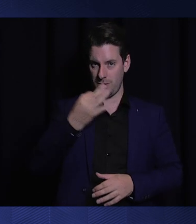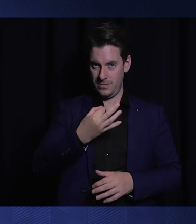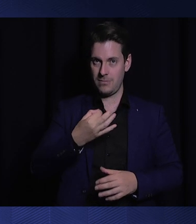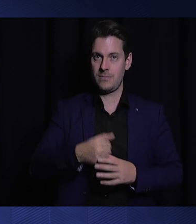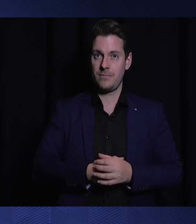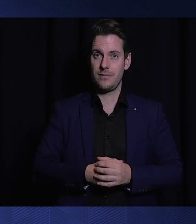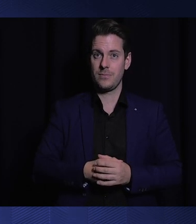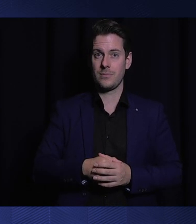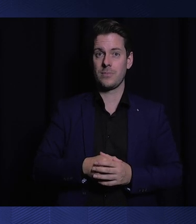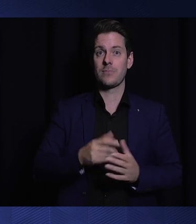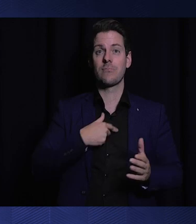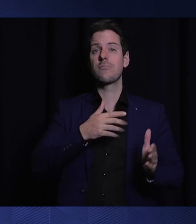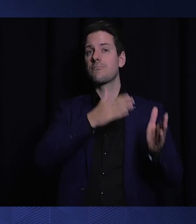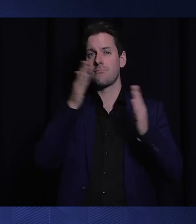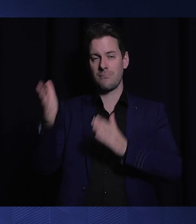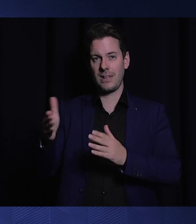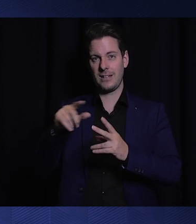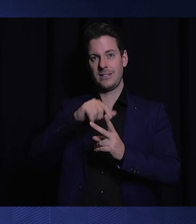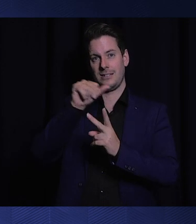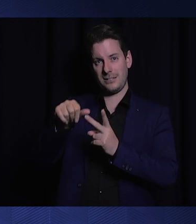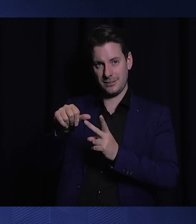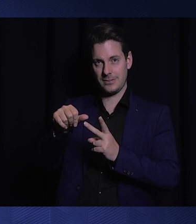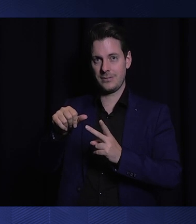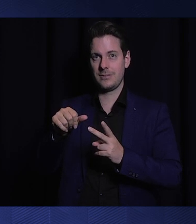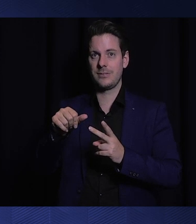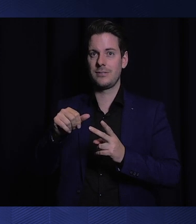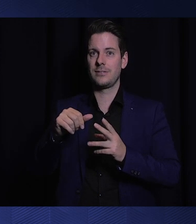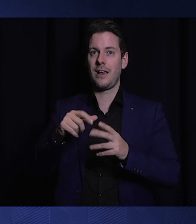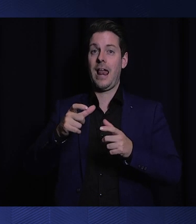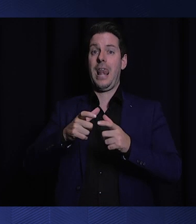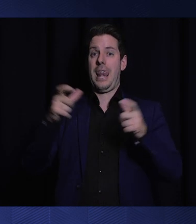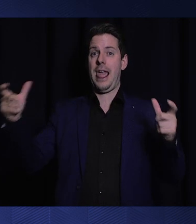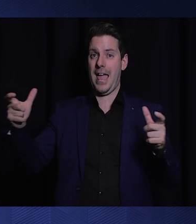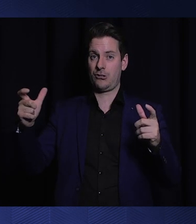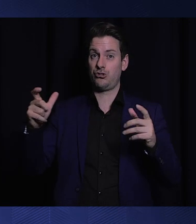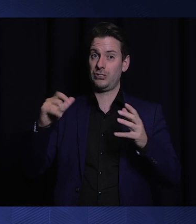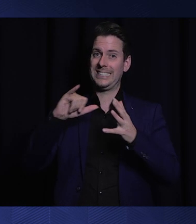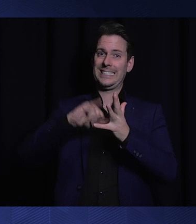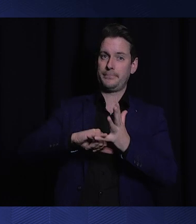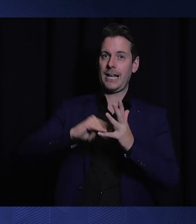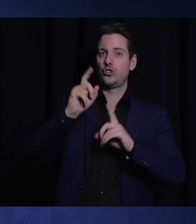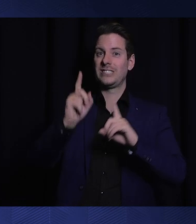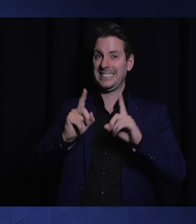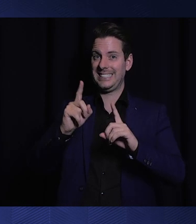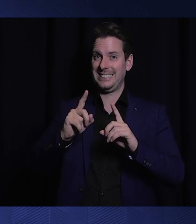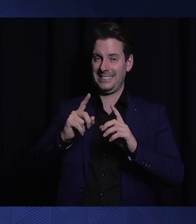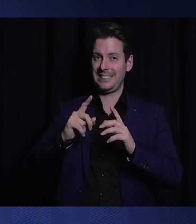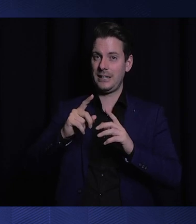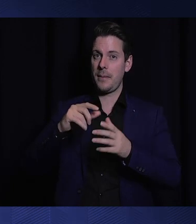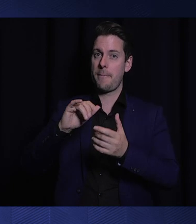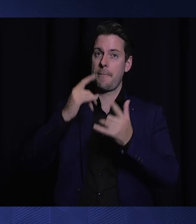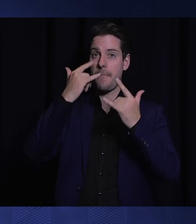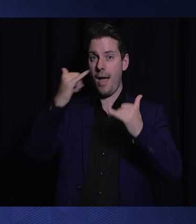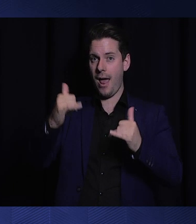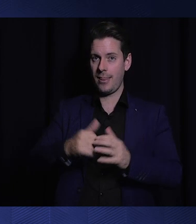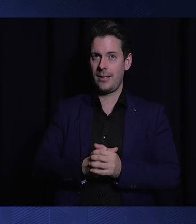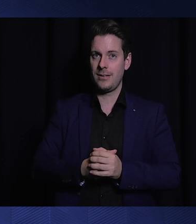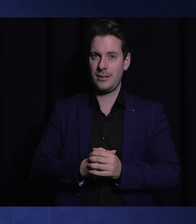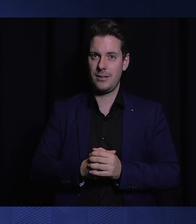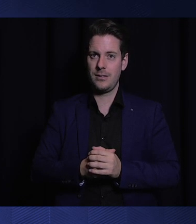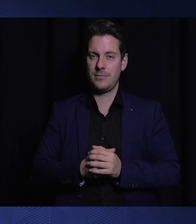part, I'd like to introduce the largest sponge city pilot site, Lingang Special Area